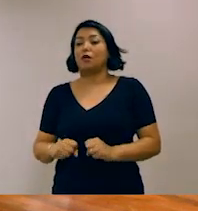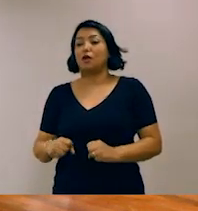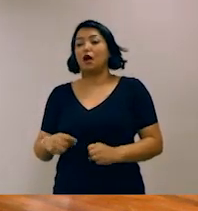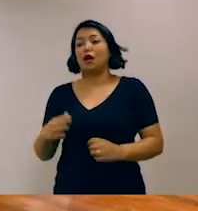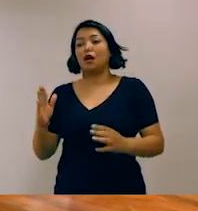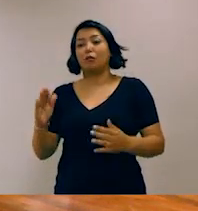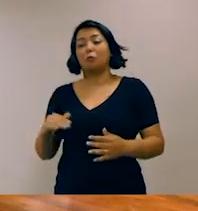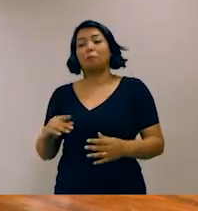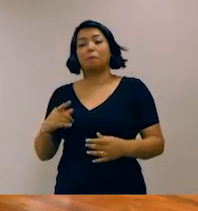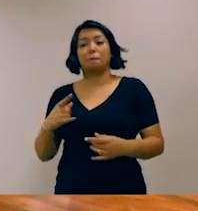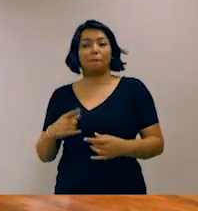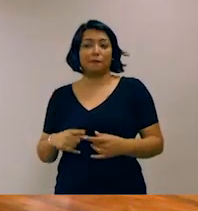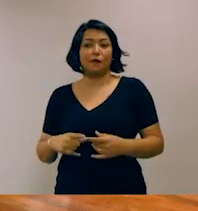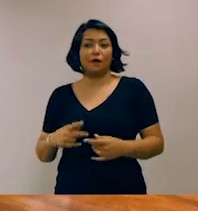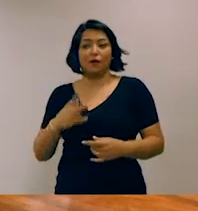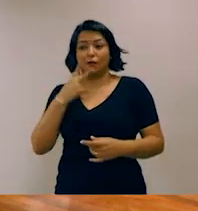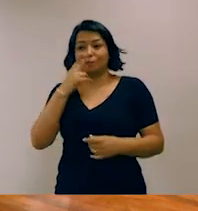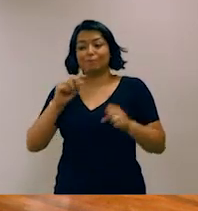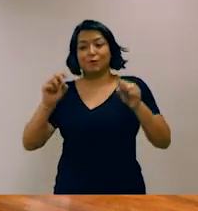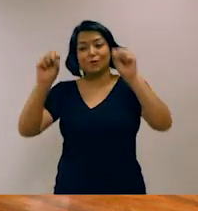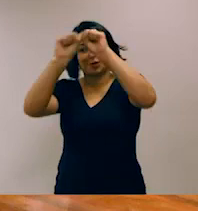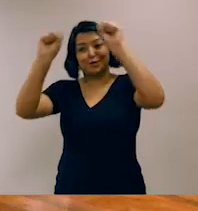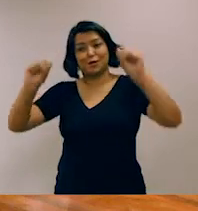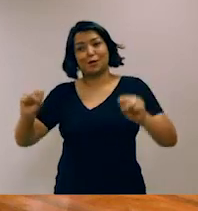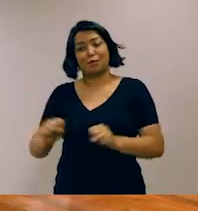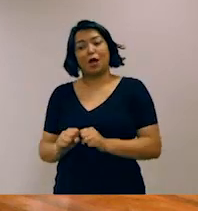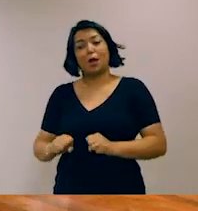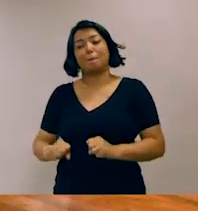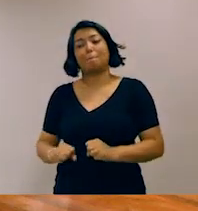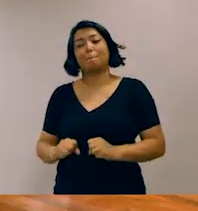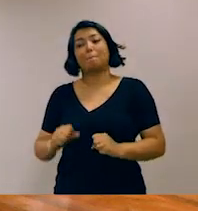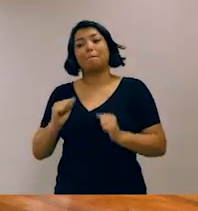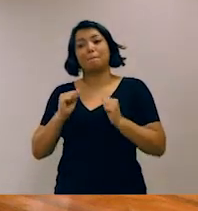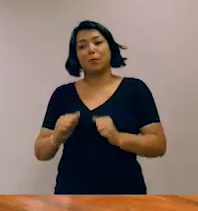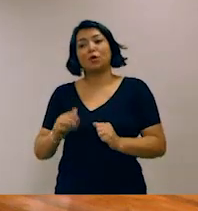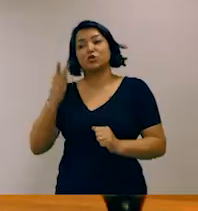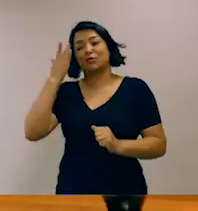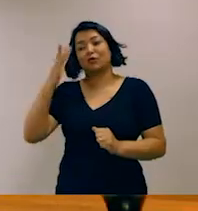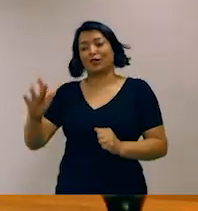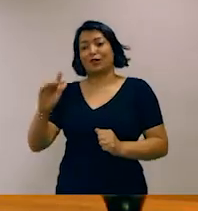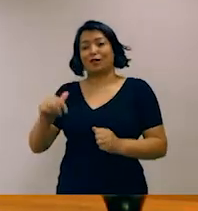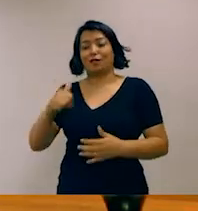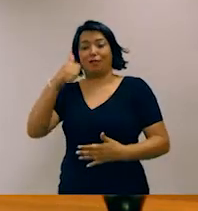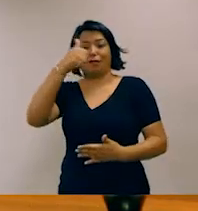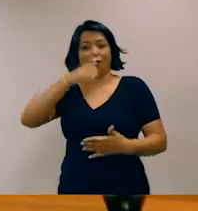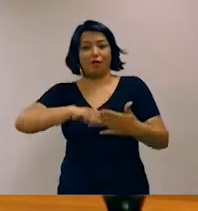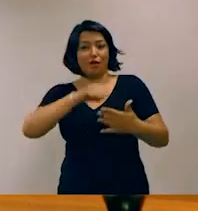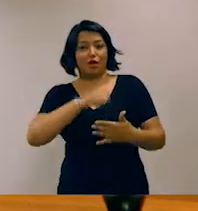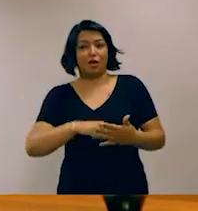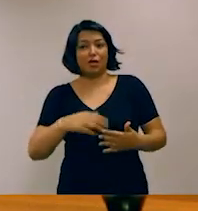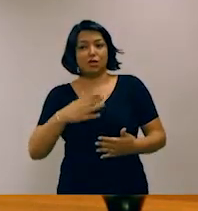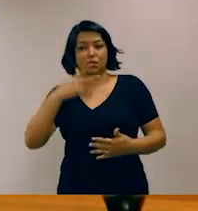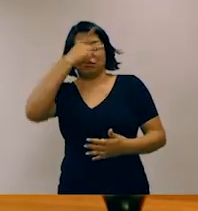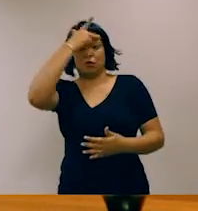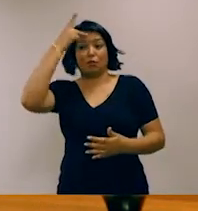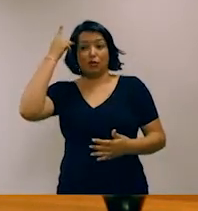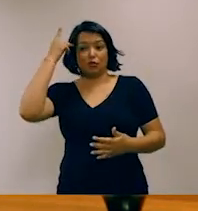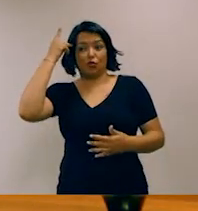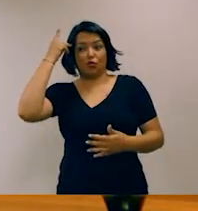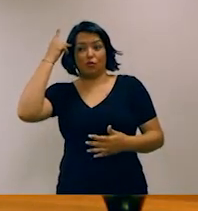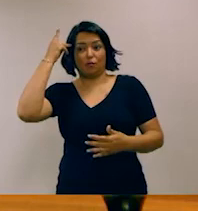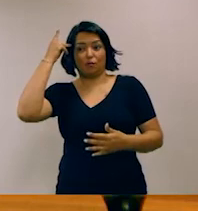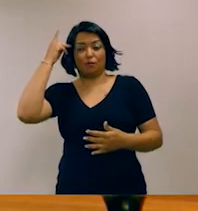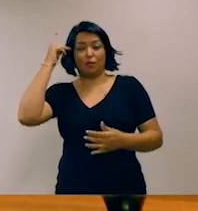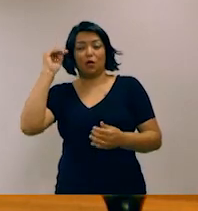reliable in your system that they wouldn't be so thorough in their revisions. Well, this